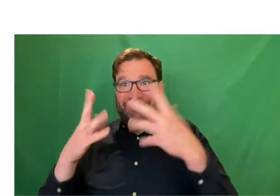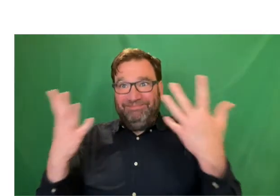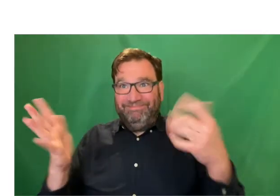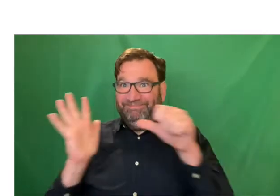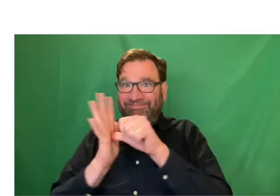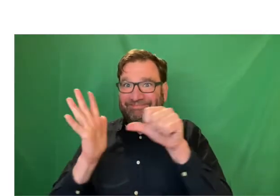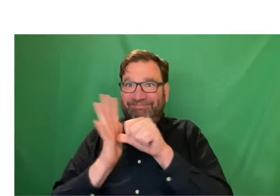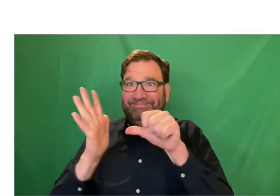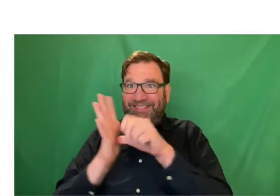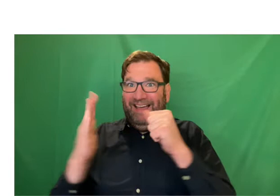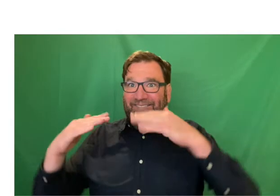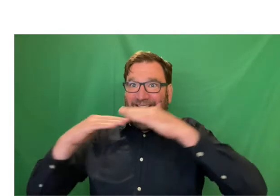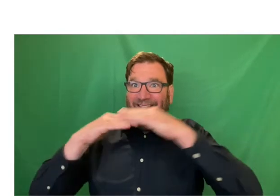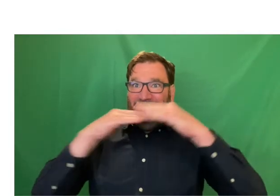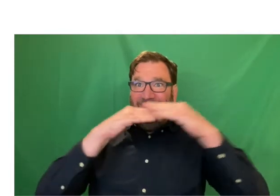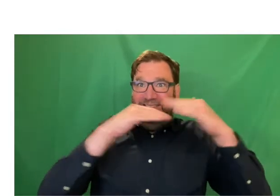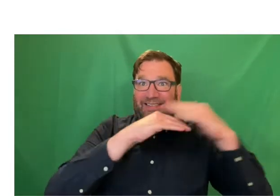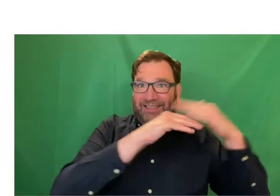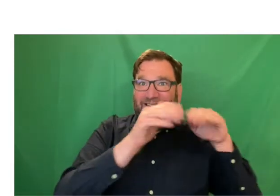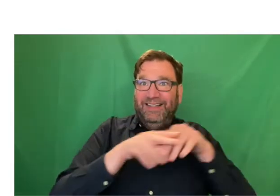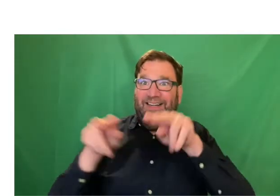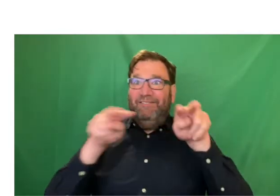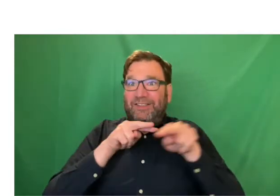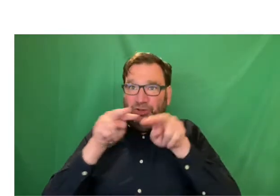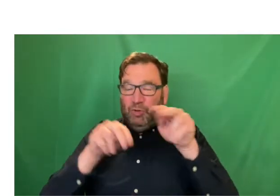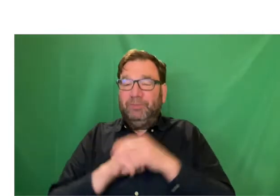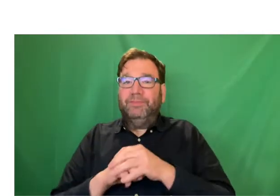body movements, as you can see here in the video.